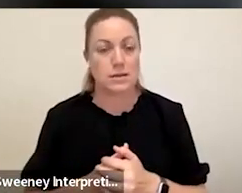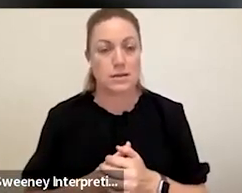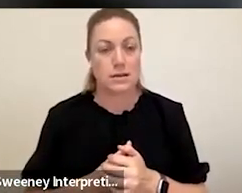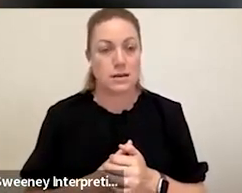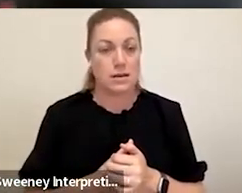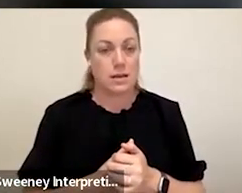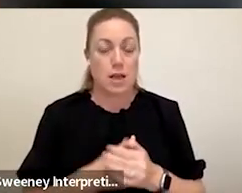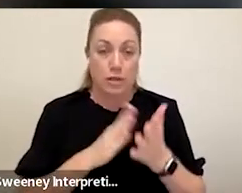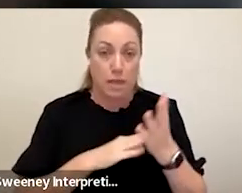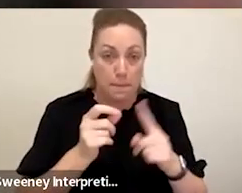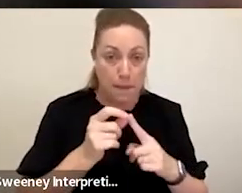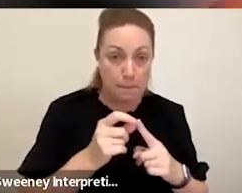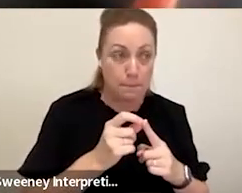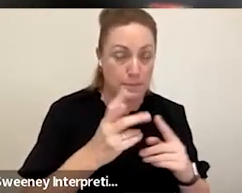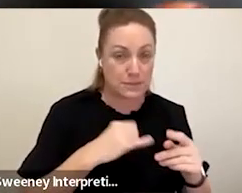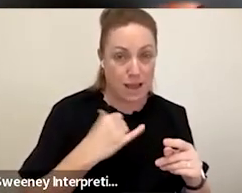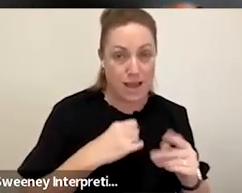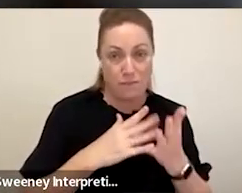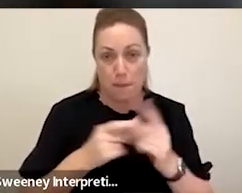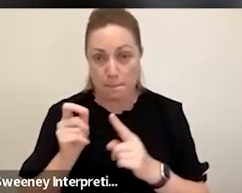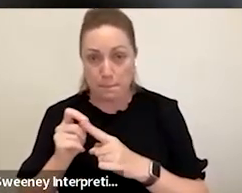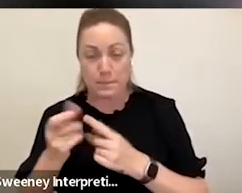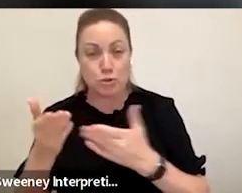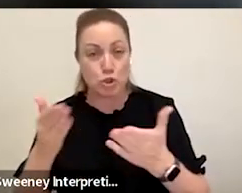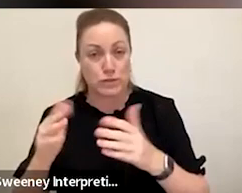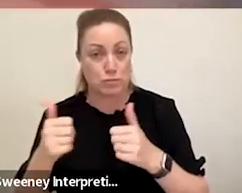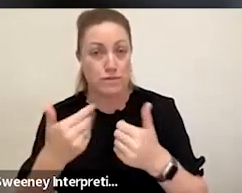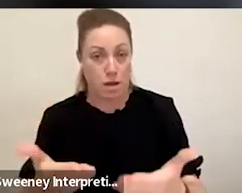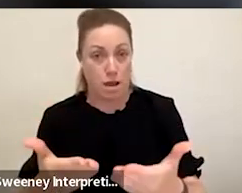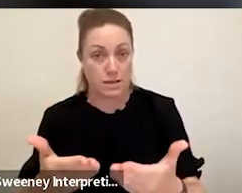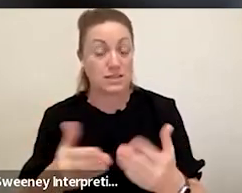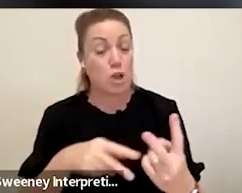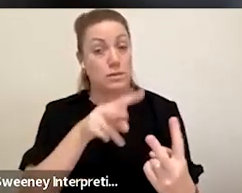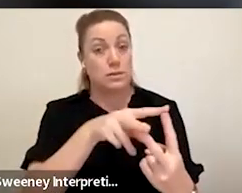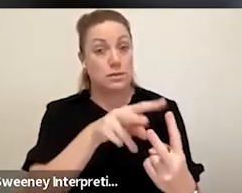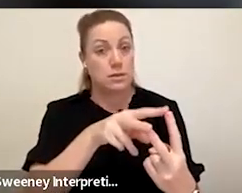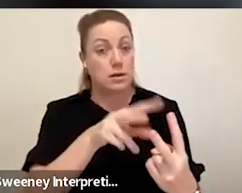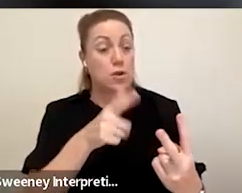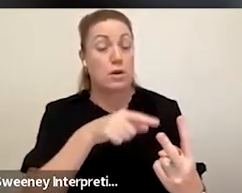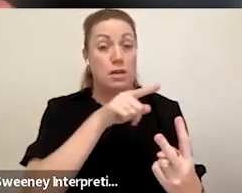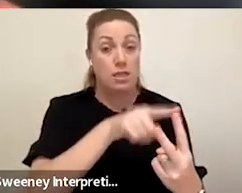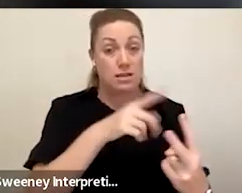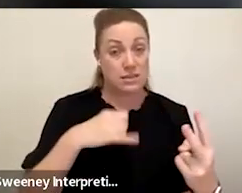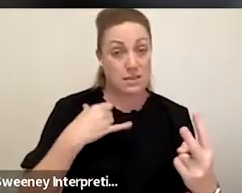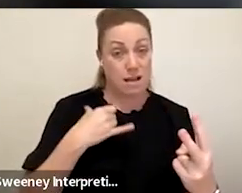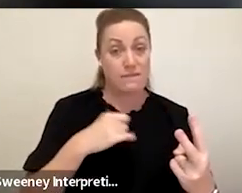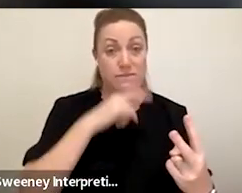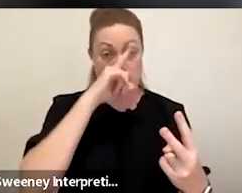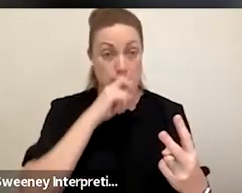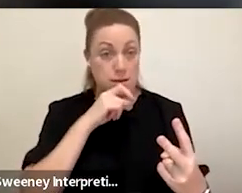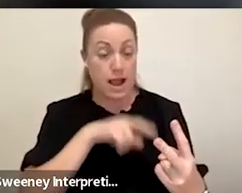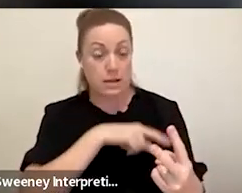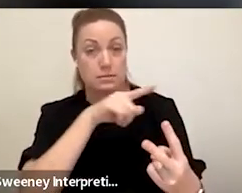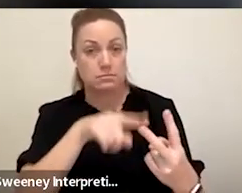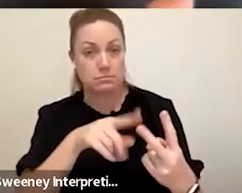providers and put in an agreement between those 2 organisations that the staff from a different organisation can support their other